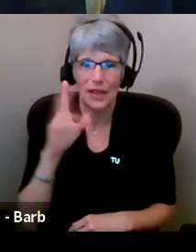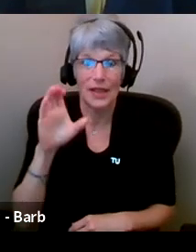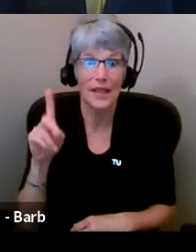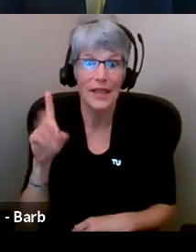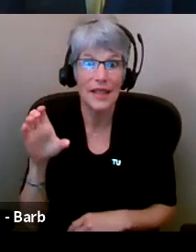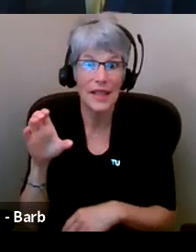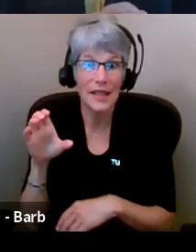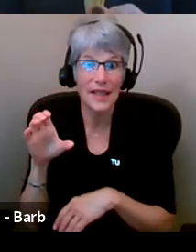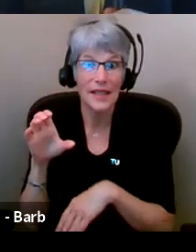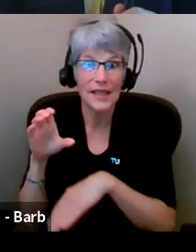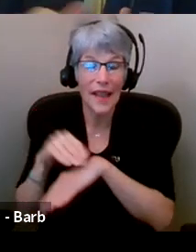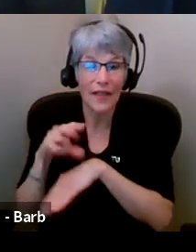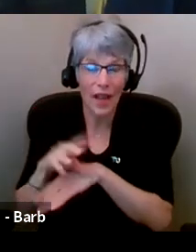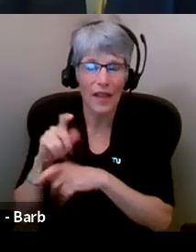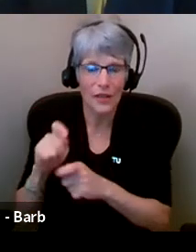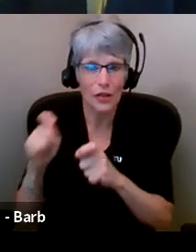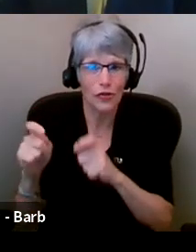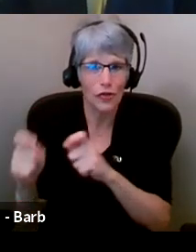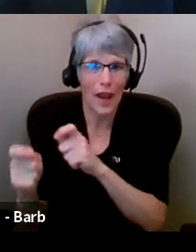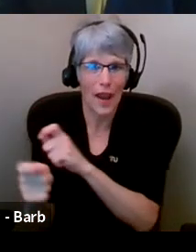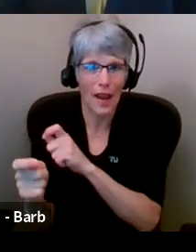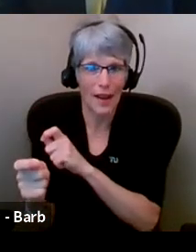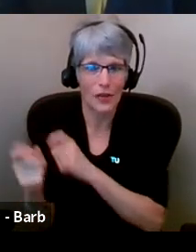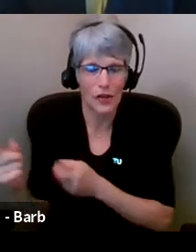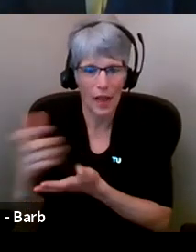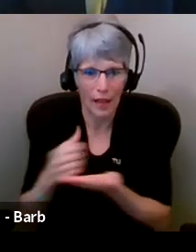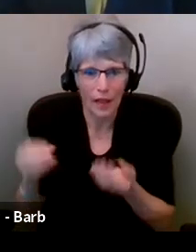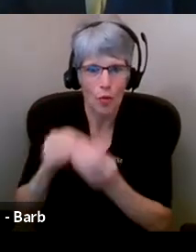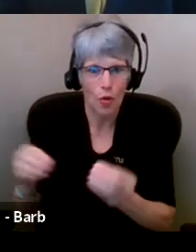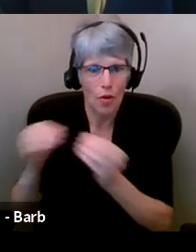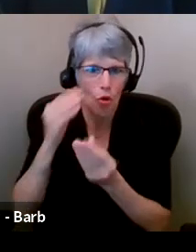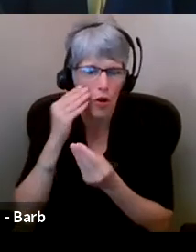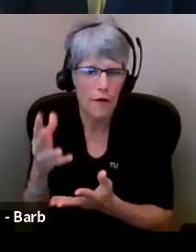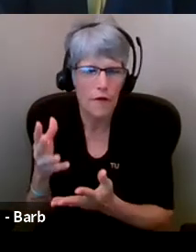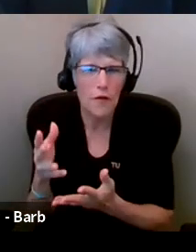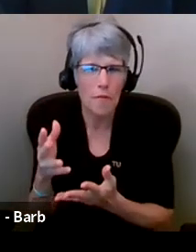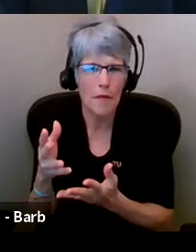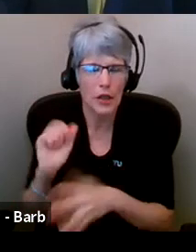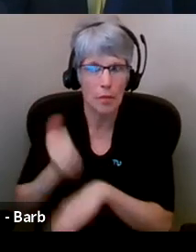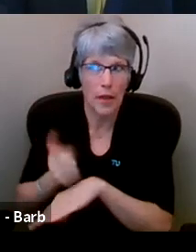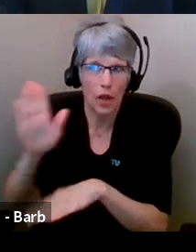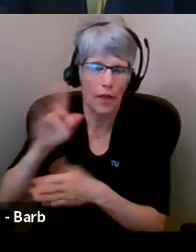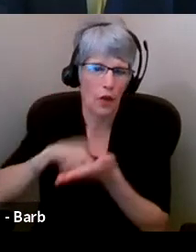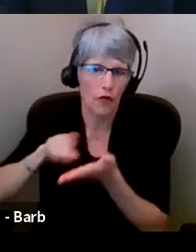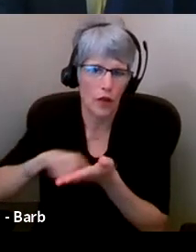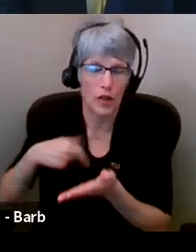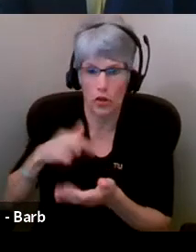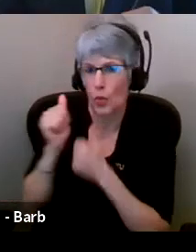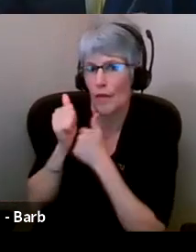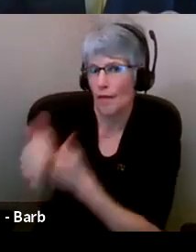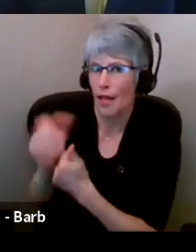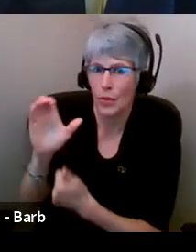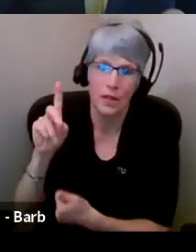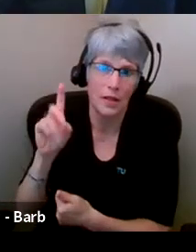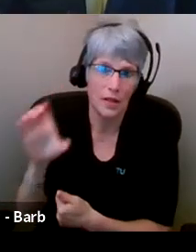is continually changing as they're getting more and more information and based on their research. And so we'll continue to follow that, and